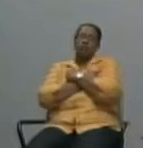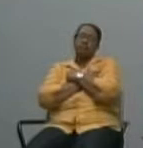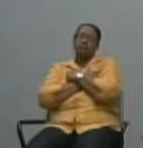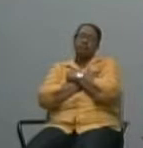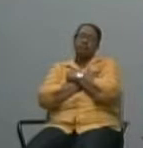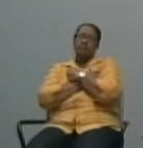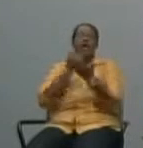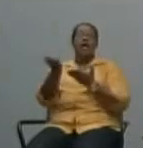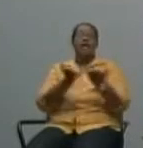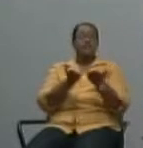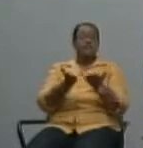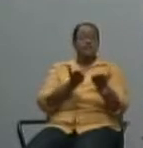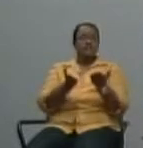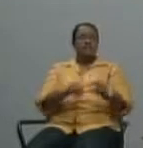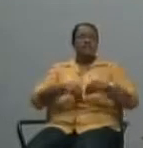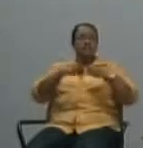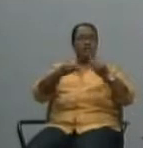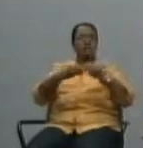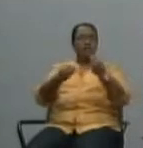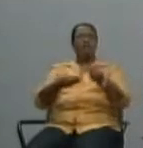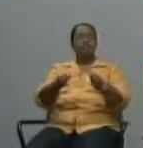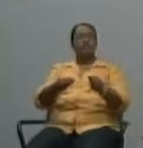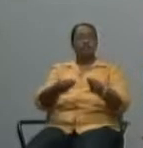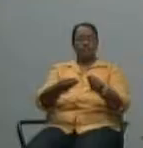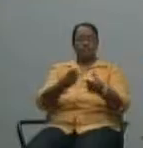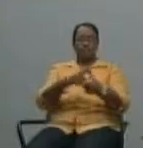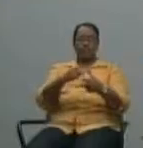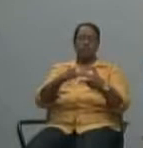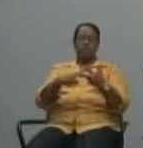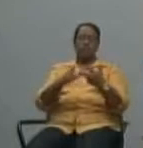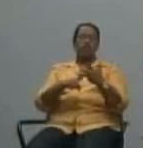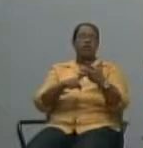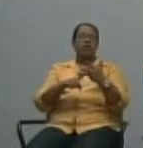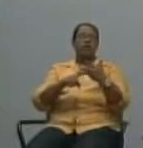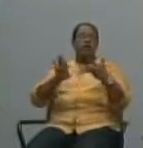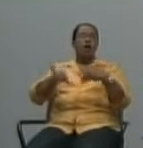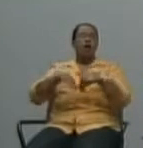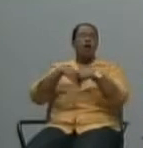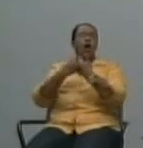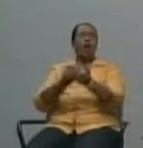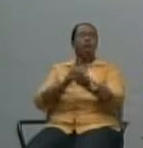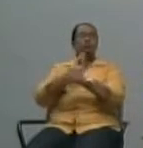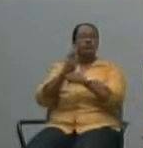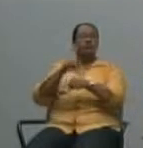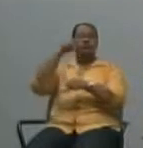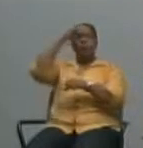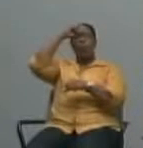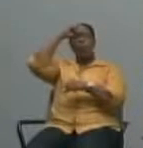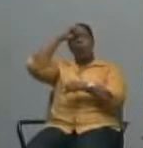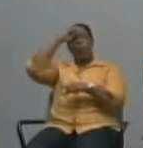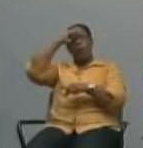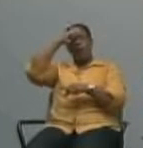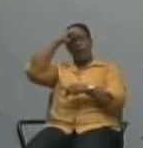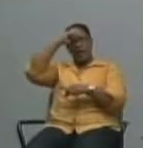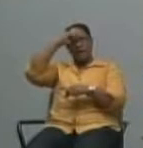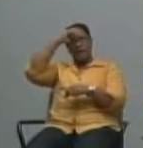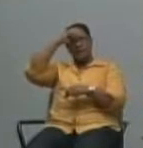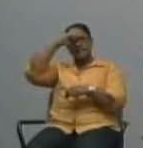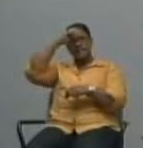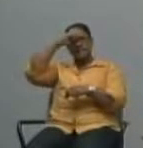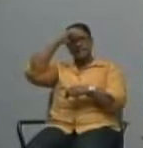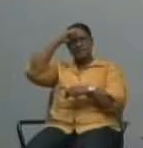Let us learn how to use wisely and prudently anything we have as a mean